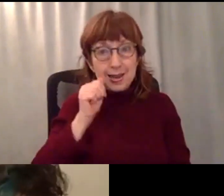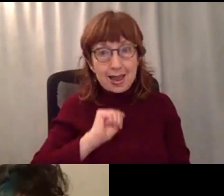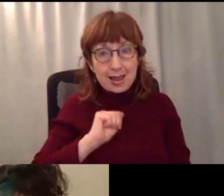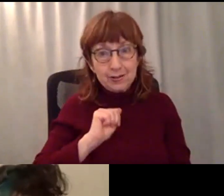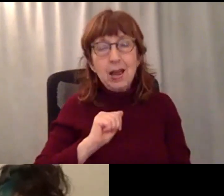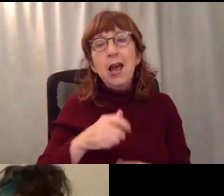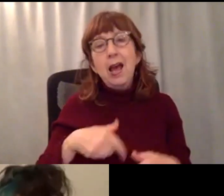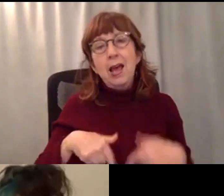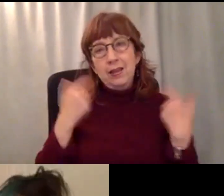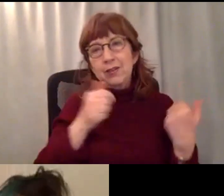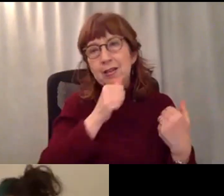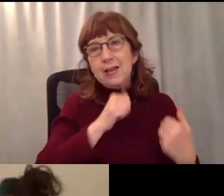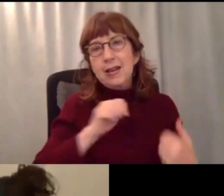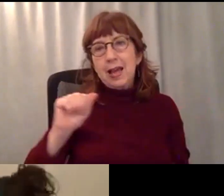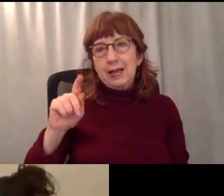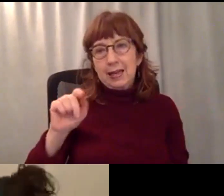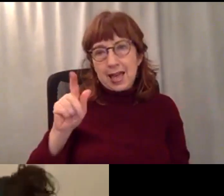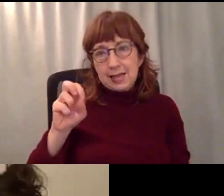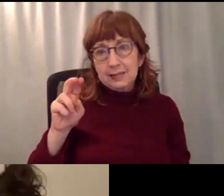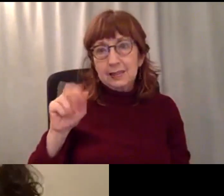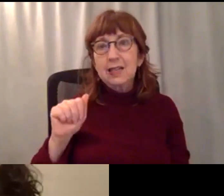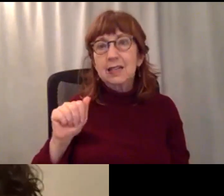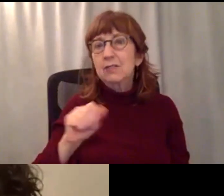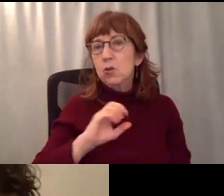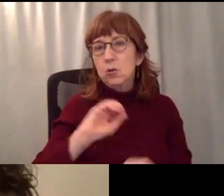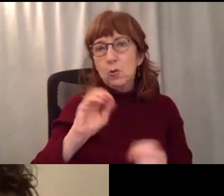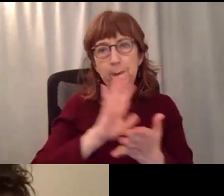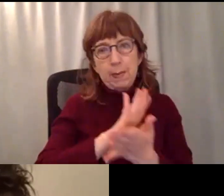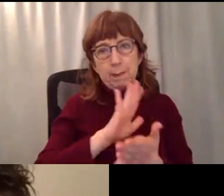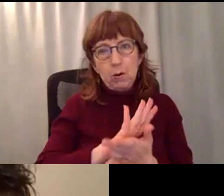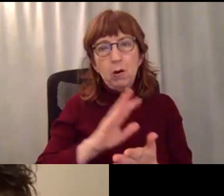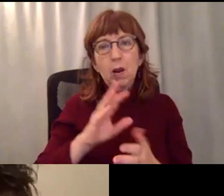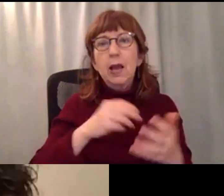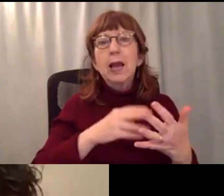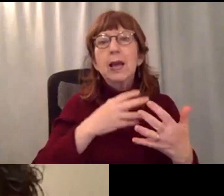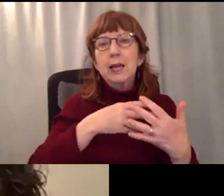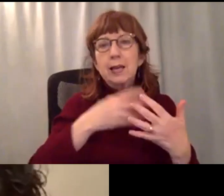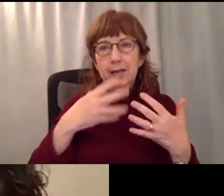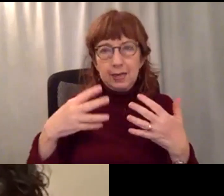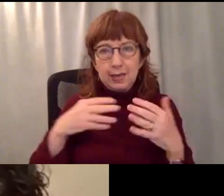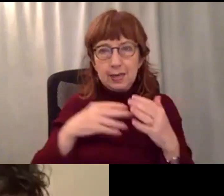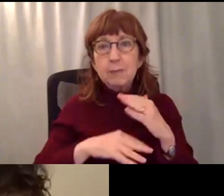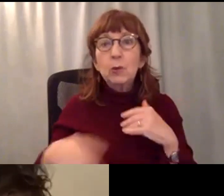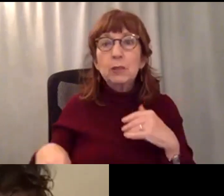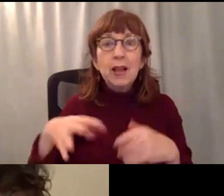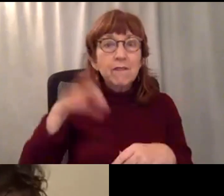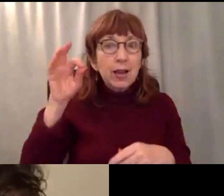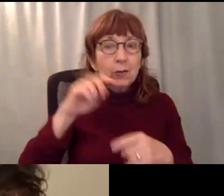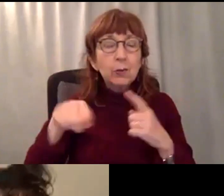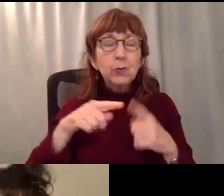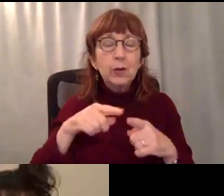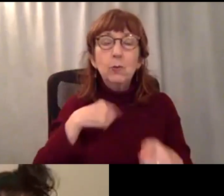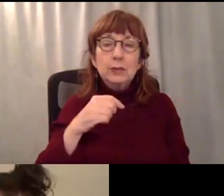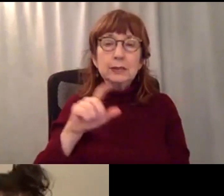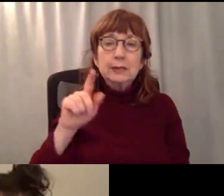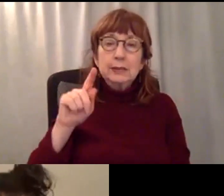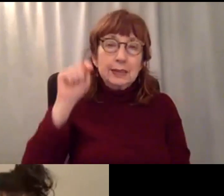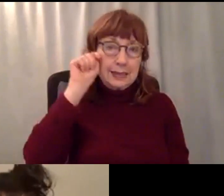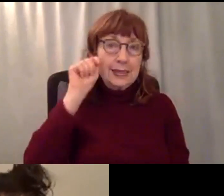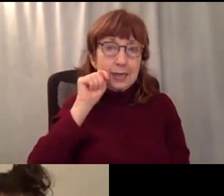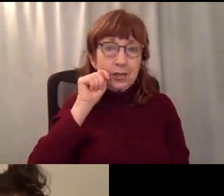20 years as an undocumented immigrant. I found out I was undocumented when I was in my teen years.